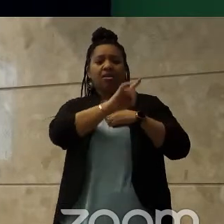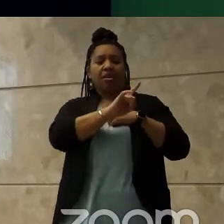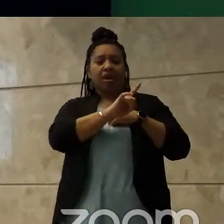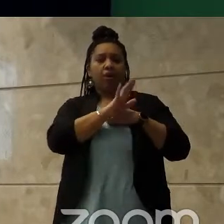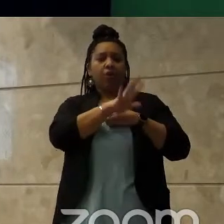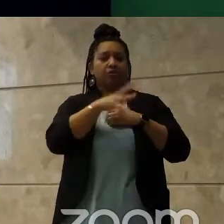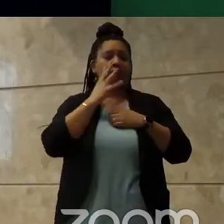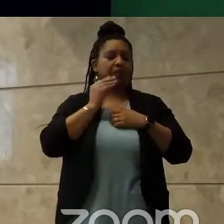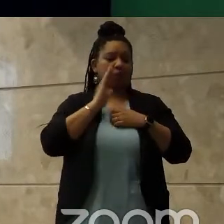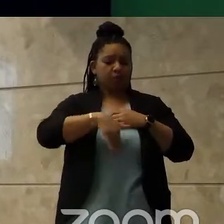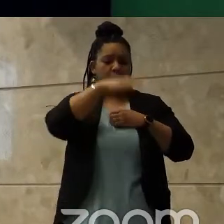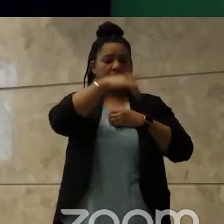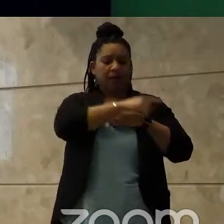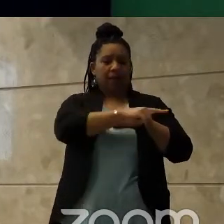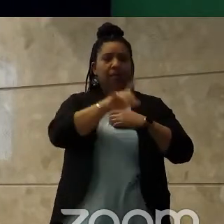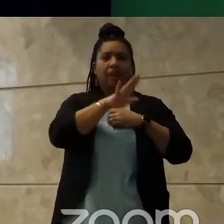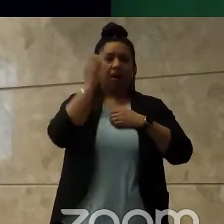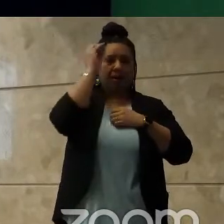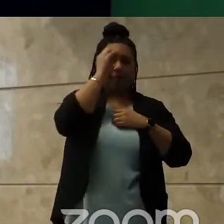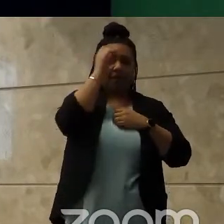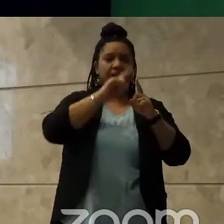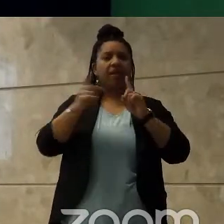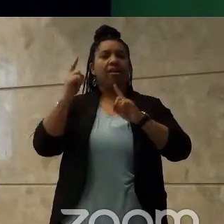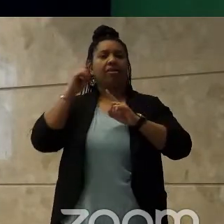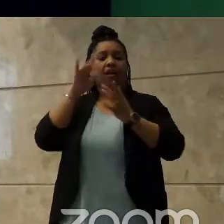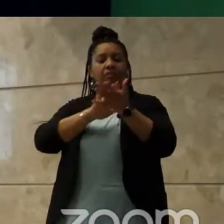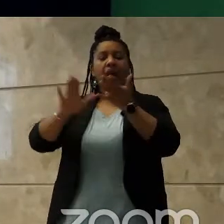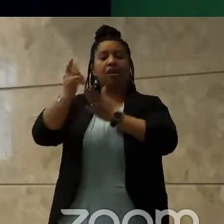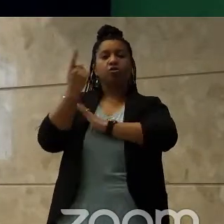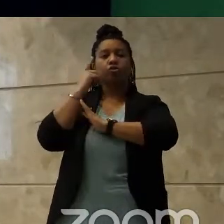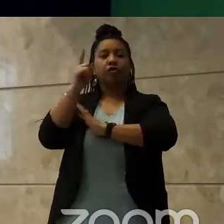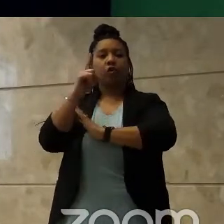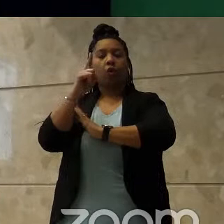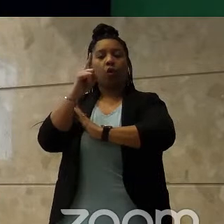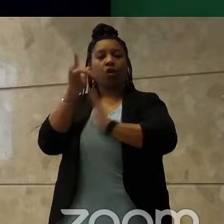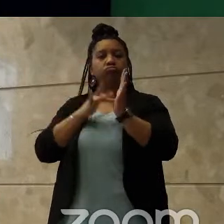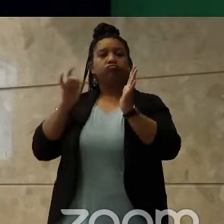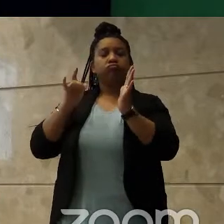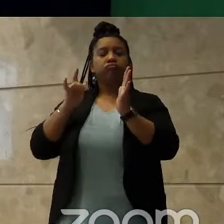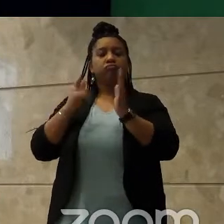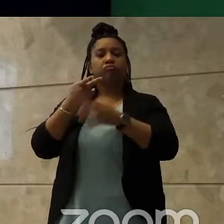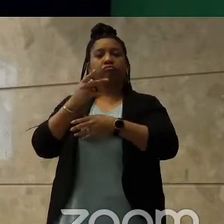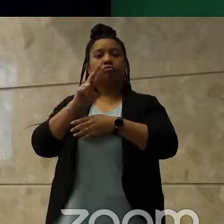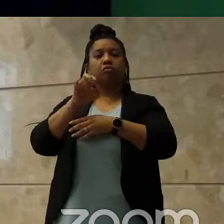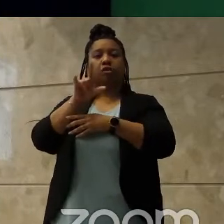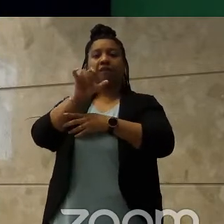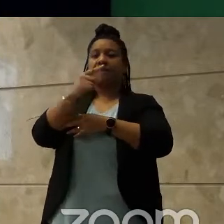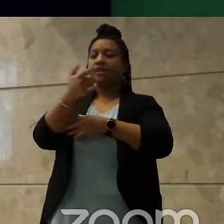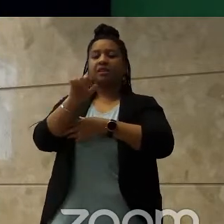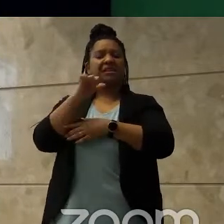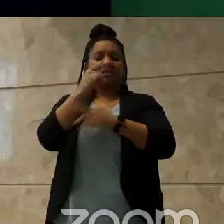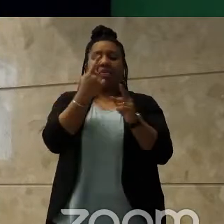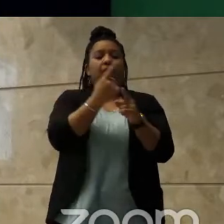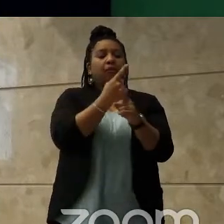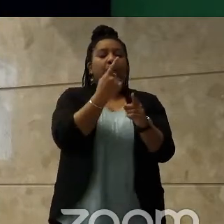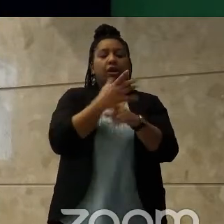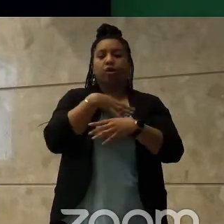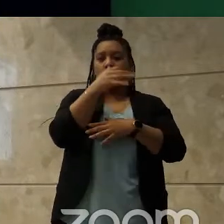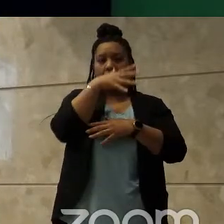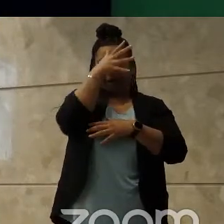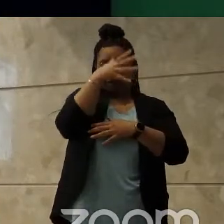experiences. And they thought college was for the very privileged, not for the average white man, not women.